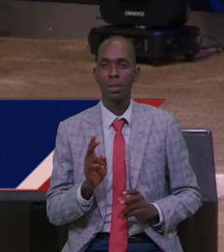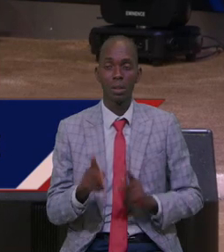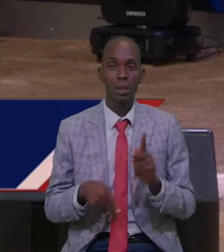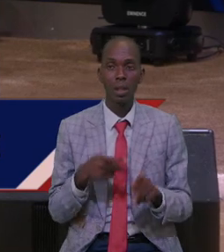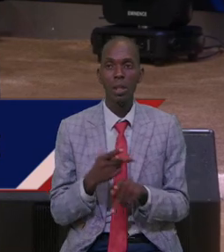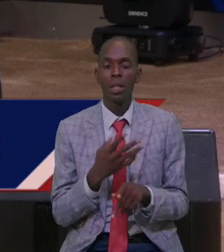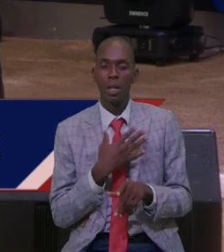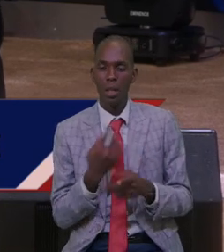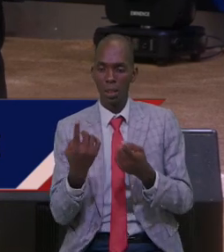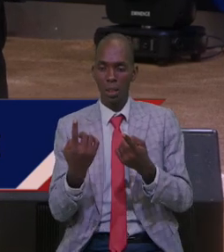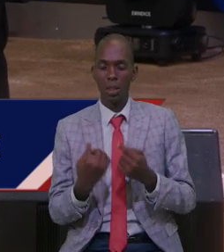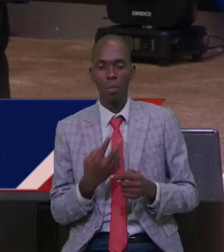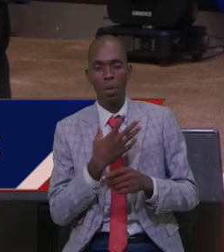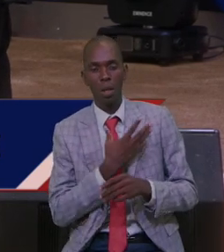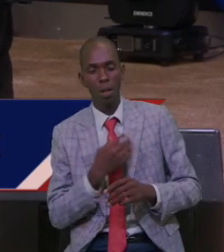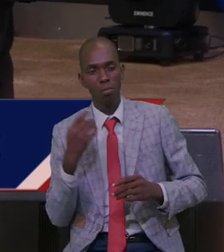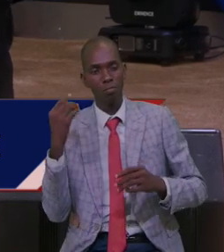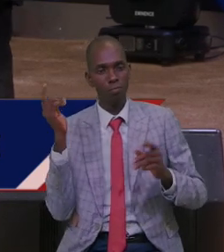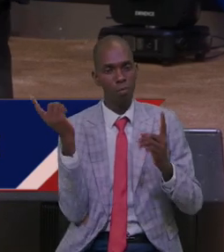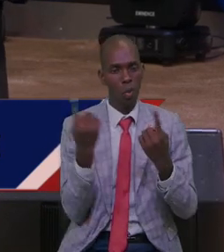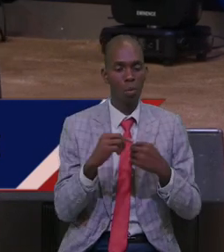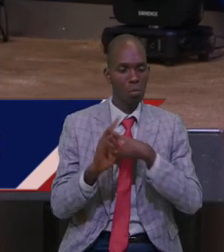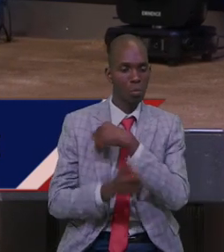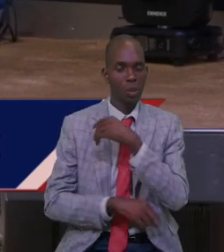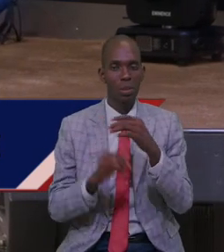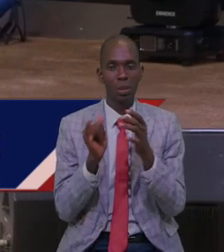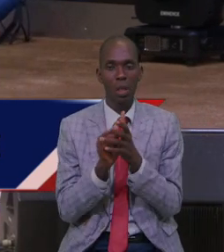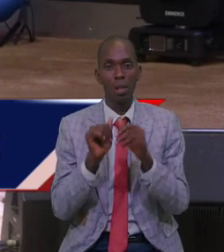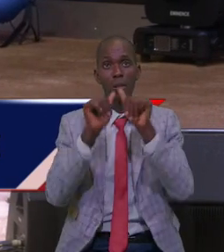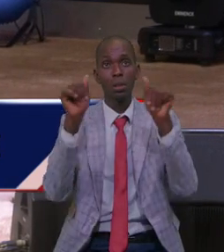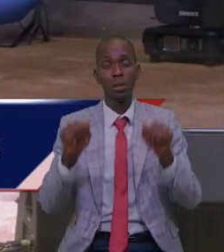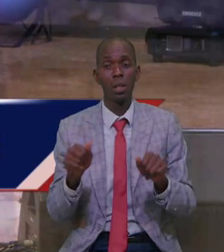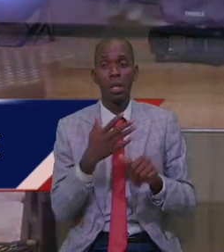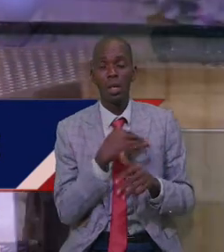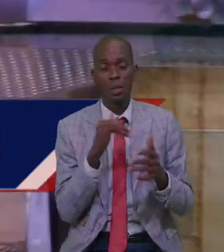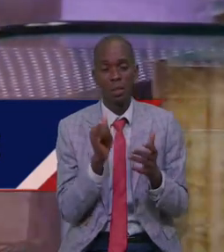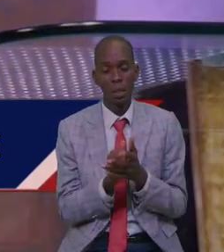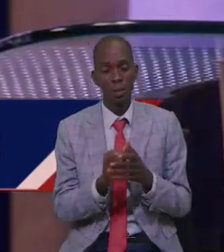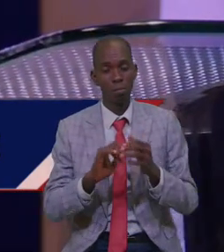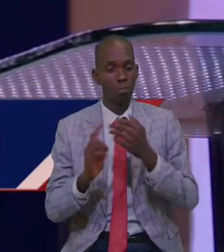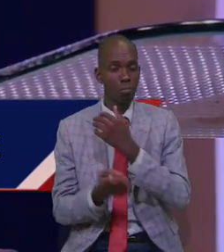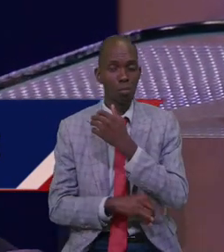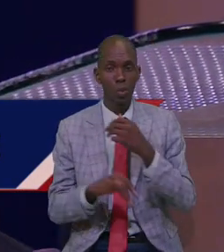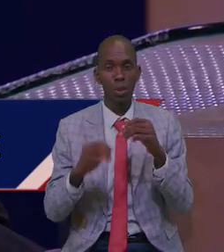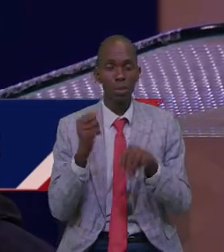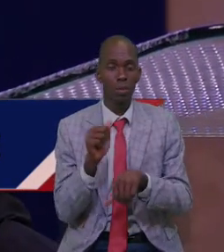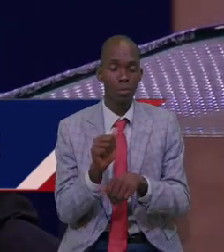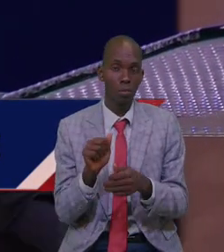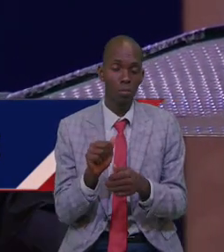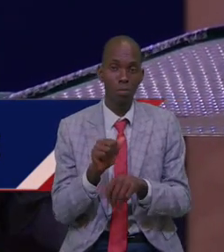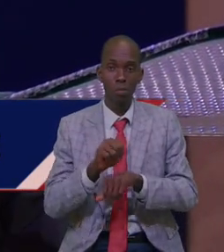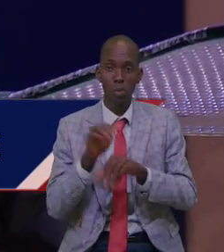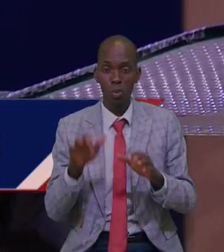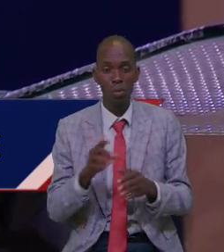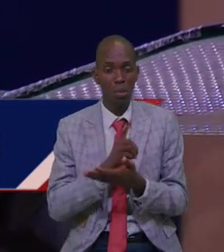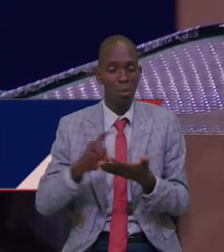came and struck at the image. And that smiting stone, divine in origin,